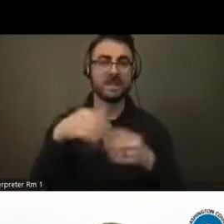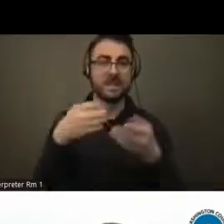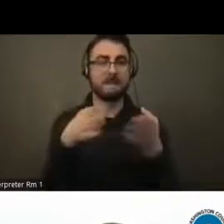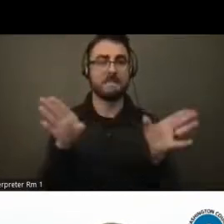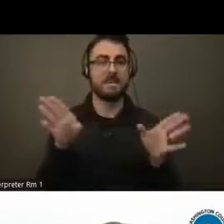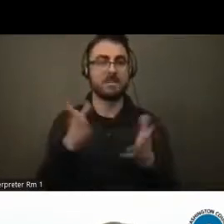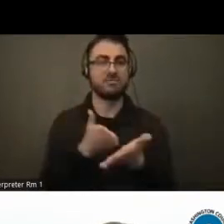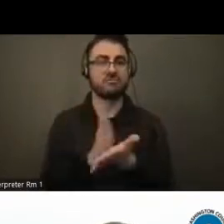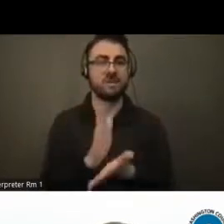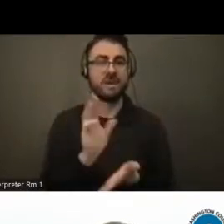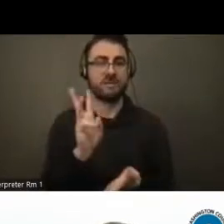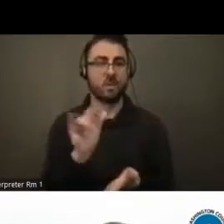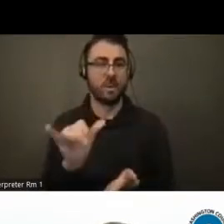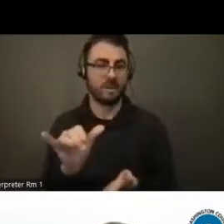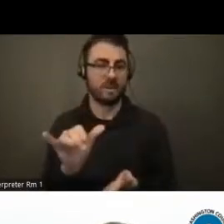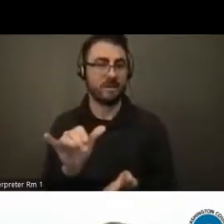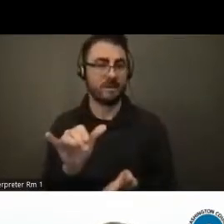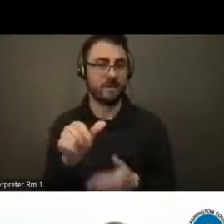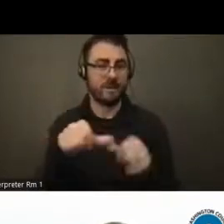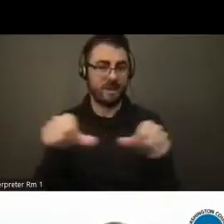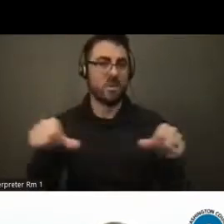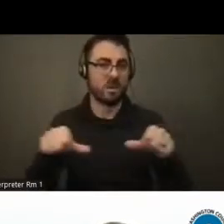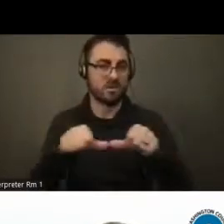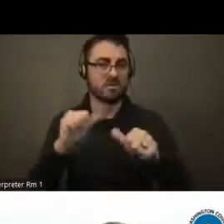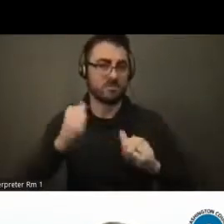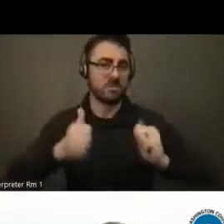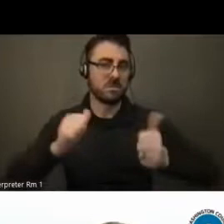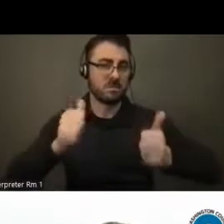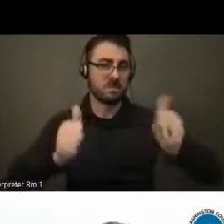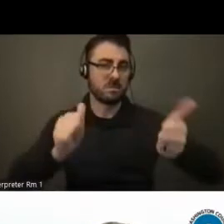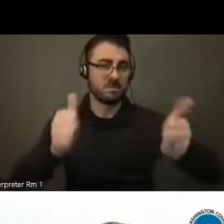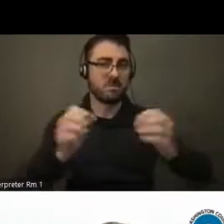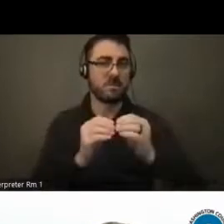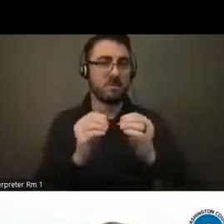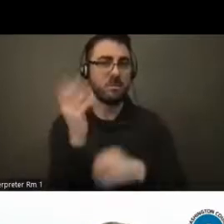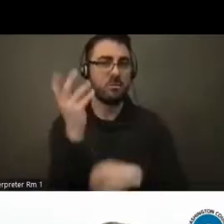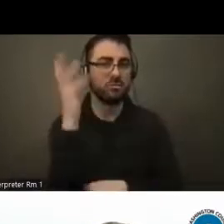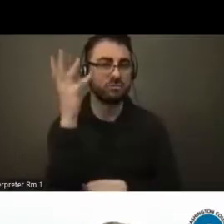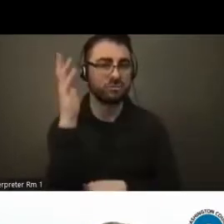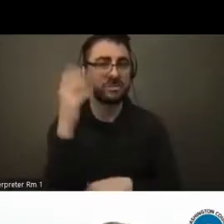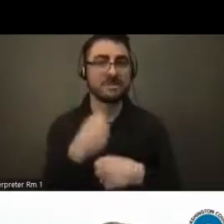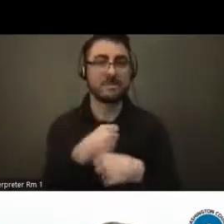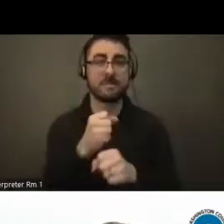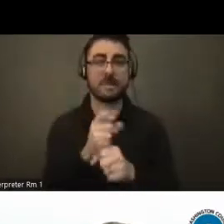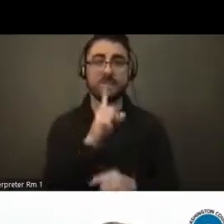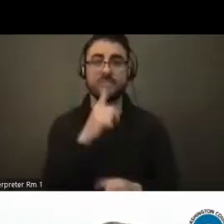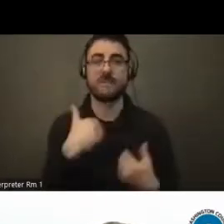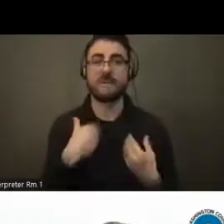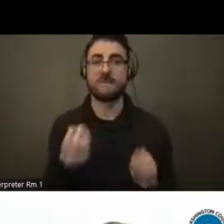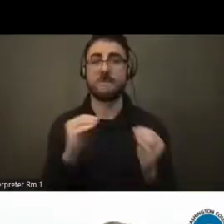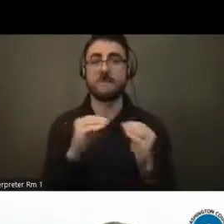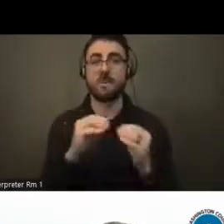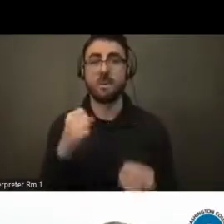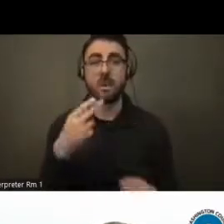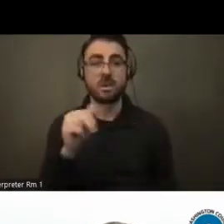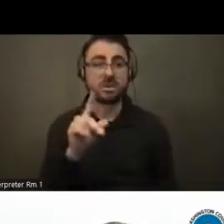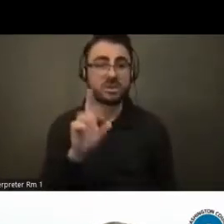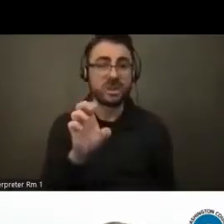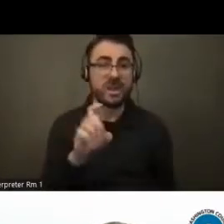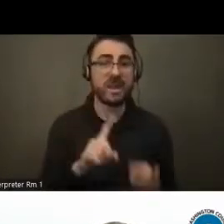order to ensure that we have more shade, more